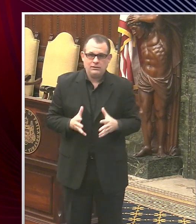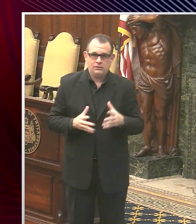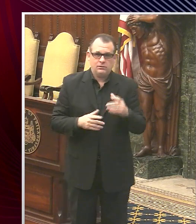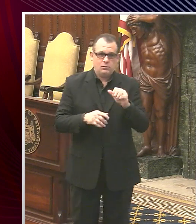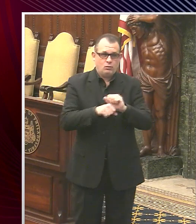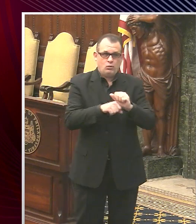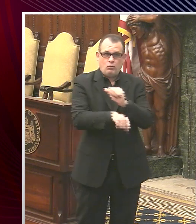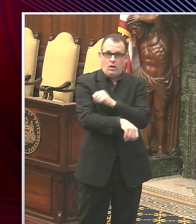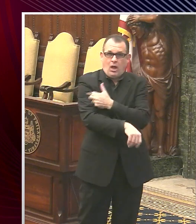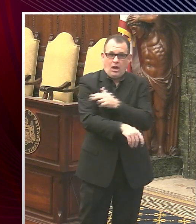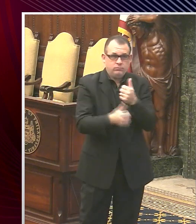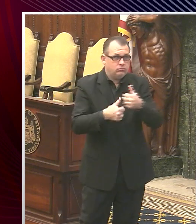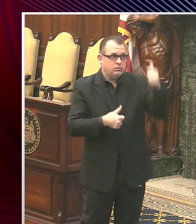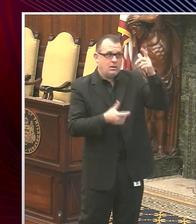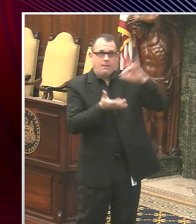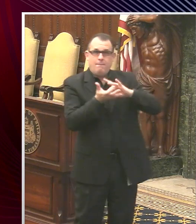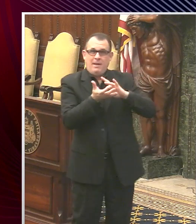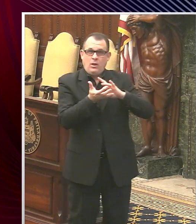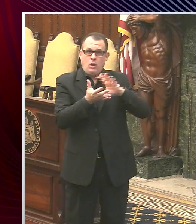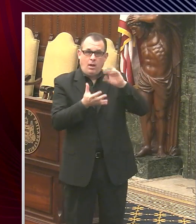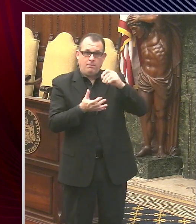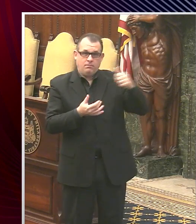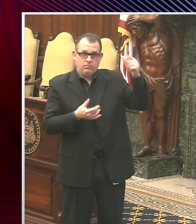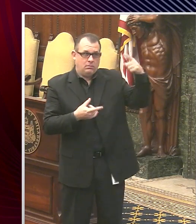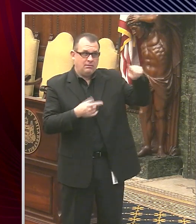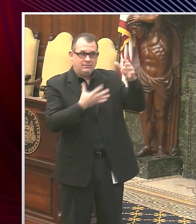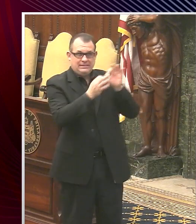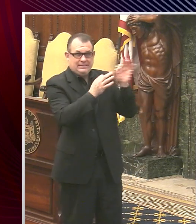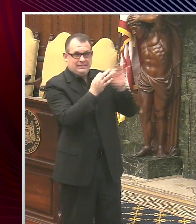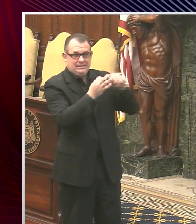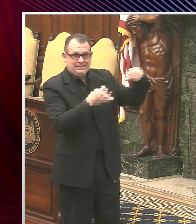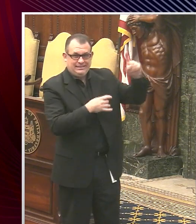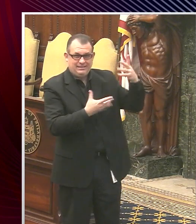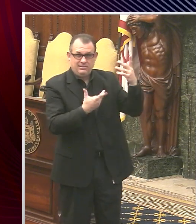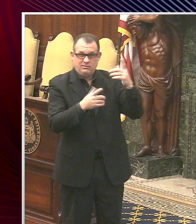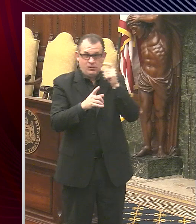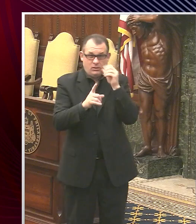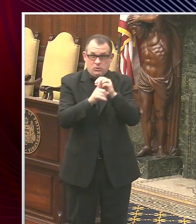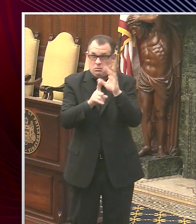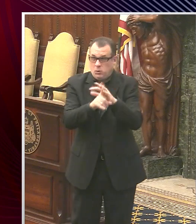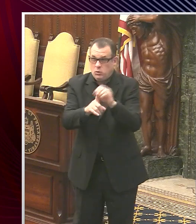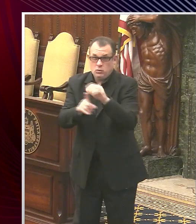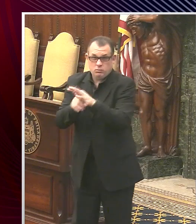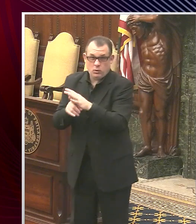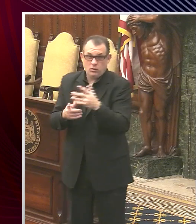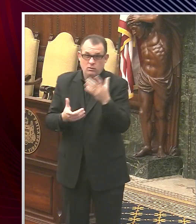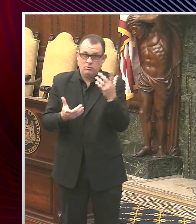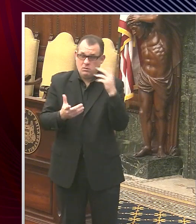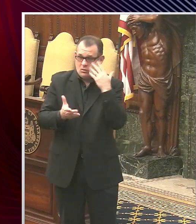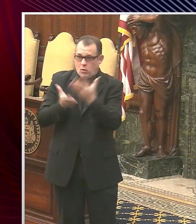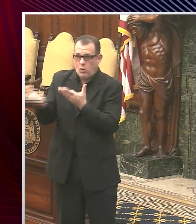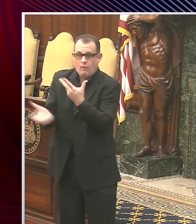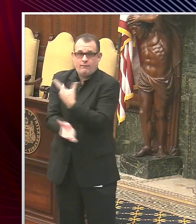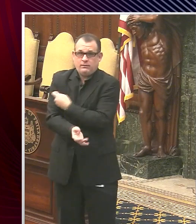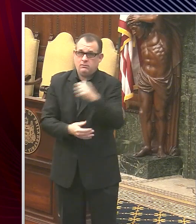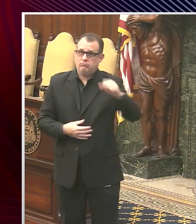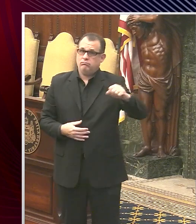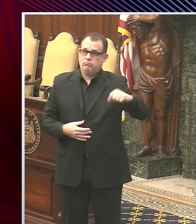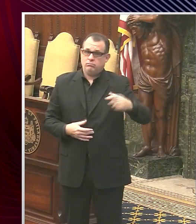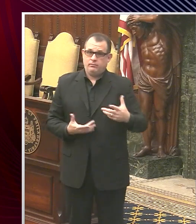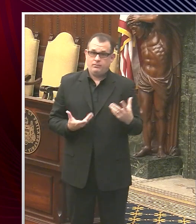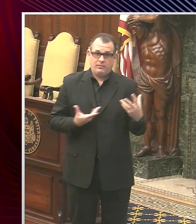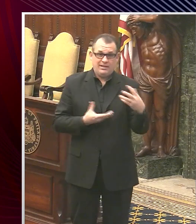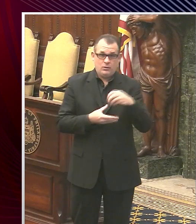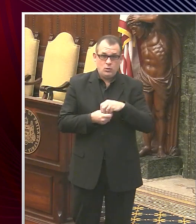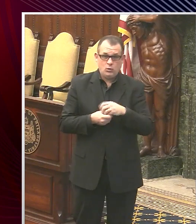chief medical officers. We know that all the workers that are exposed to patients are being offered vaccine. That includes, for example, the